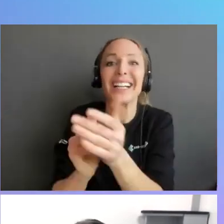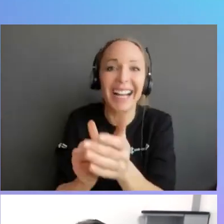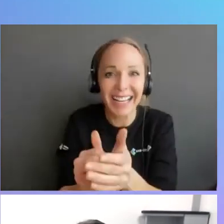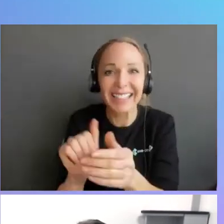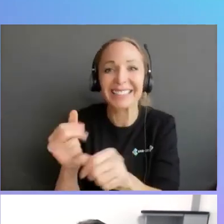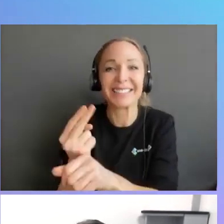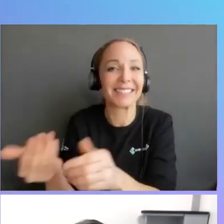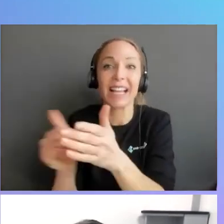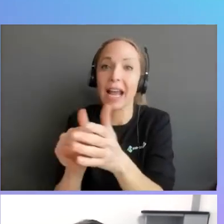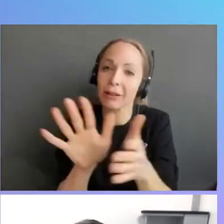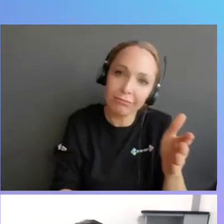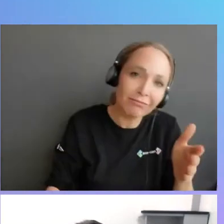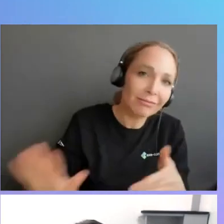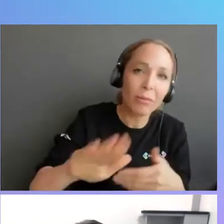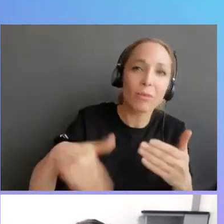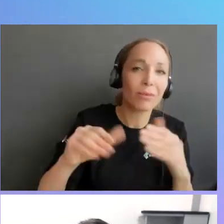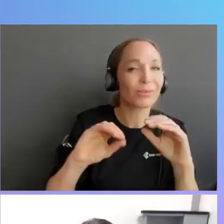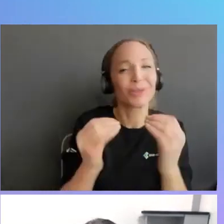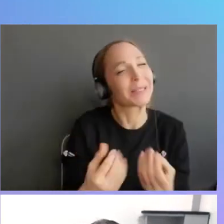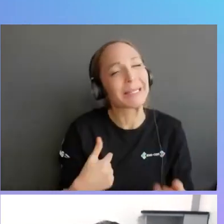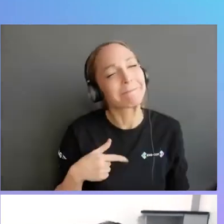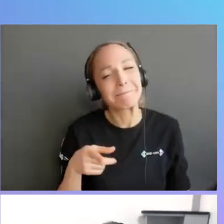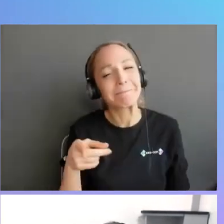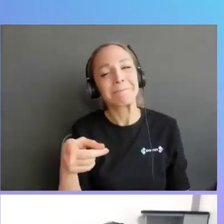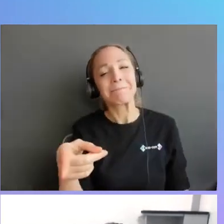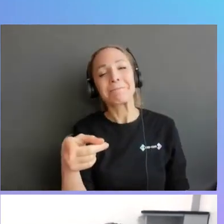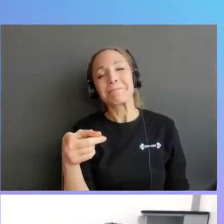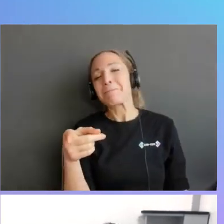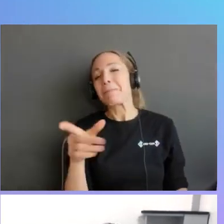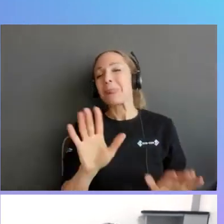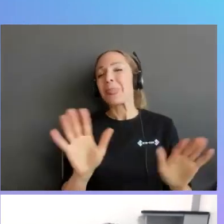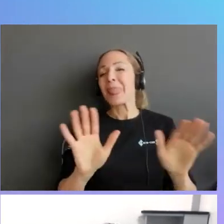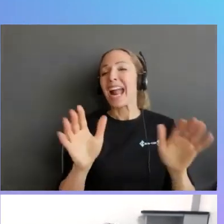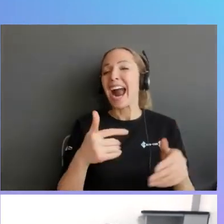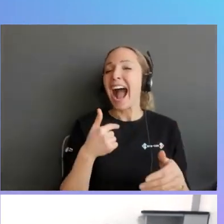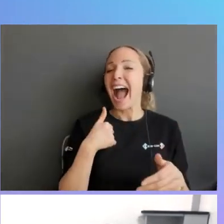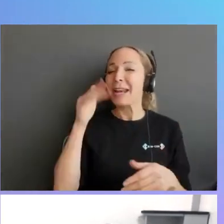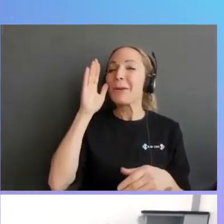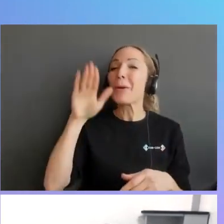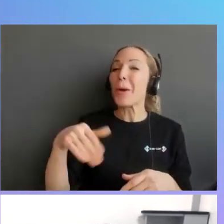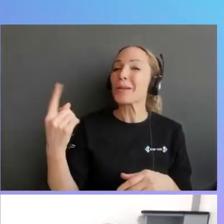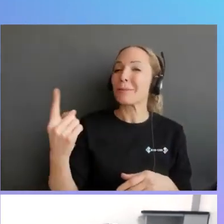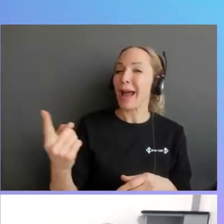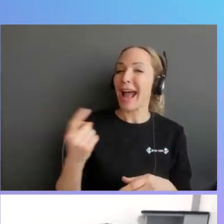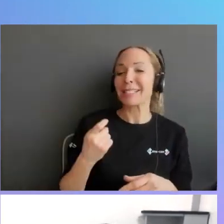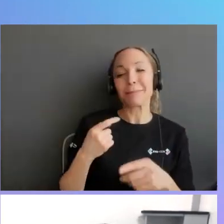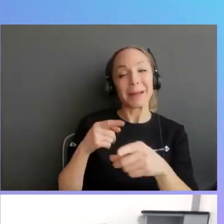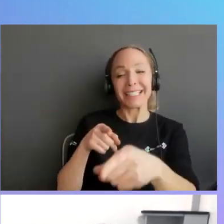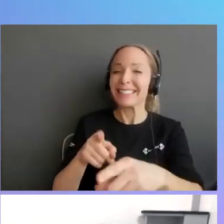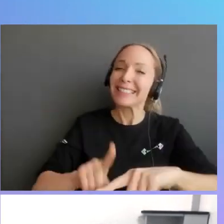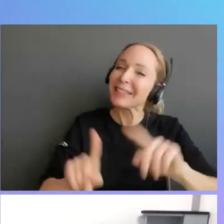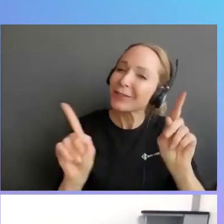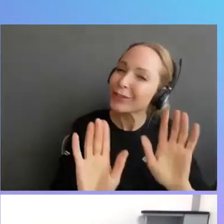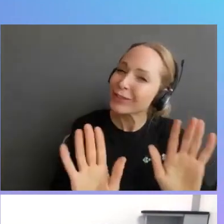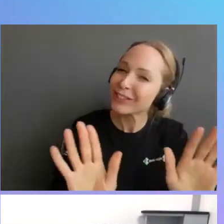talking about very concrete ideas, but I know the question's going to come up if I don't mention it.